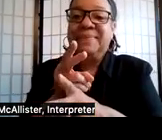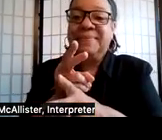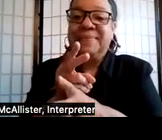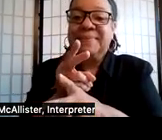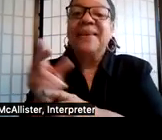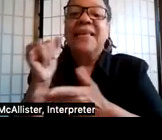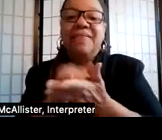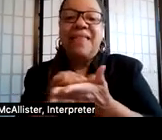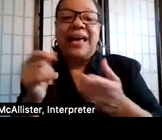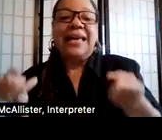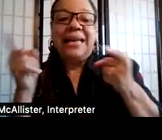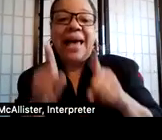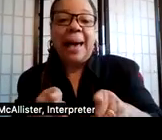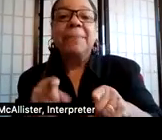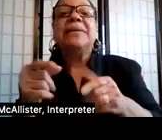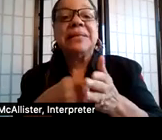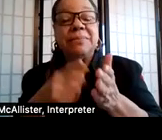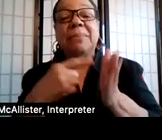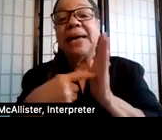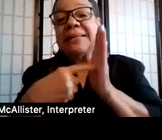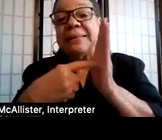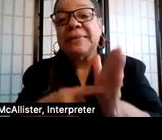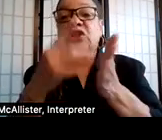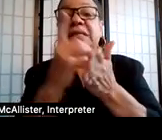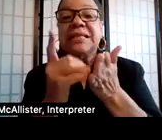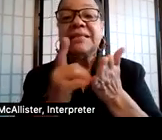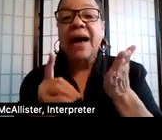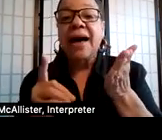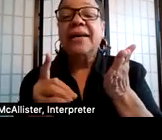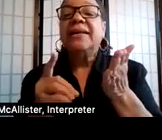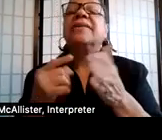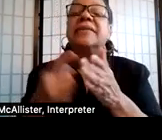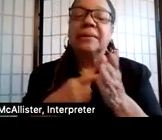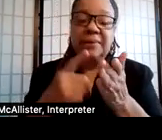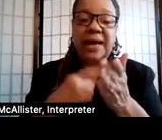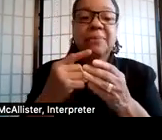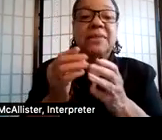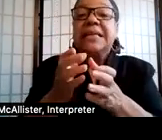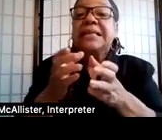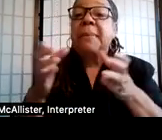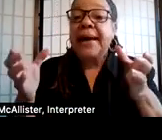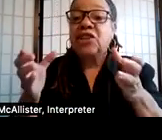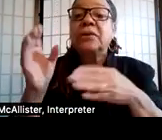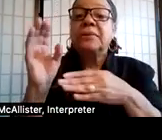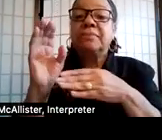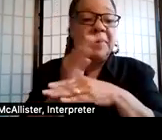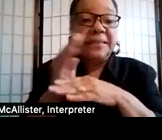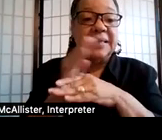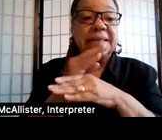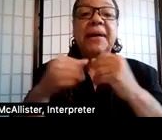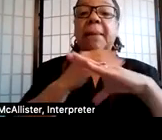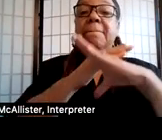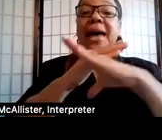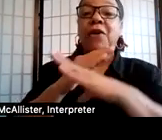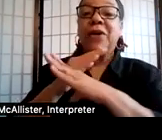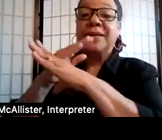can happen in exhibition design. This, again, those stanchions we talked about, they can be moved and become barriers.